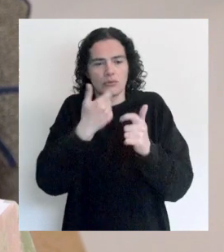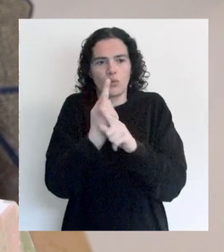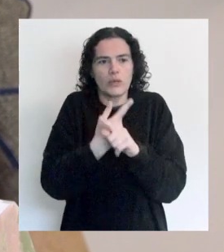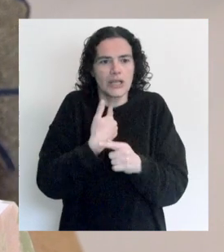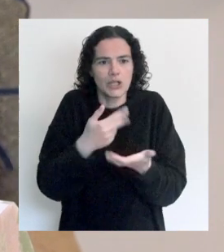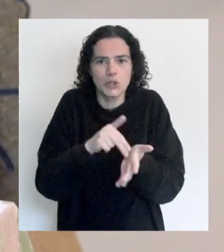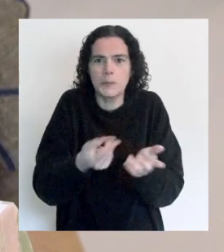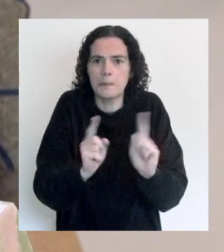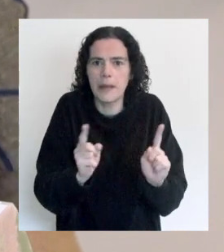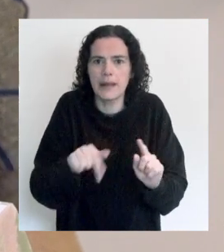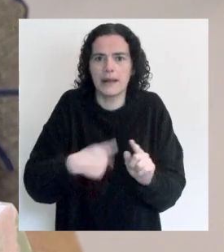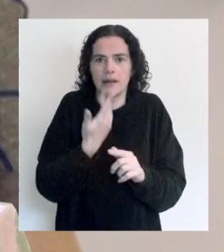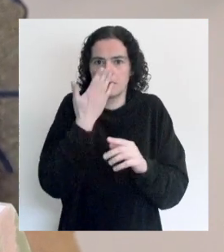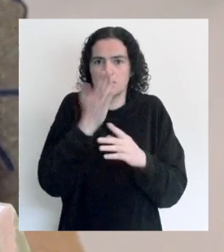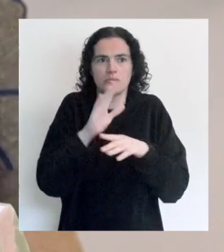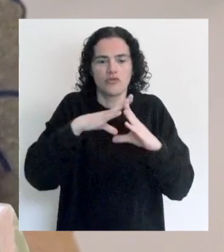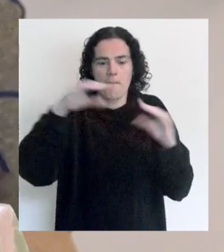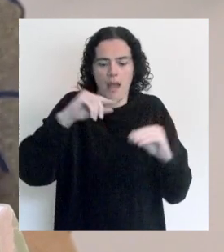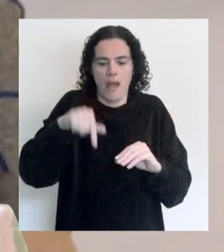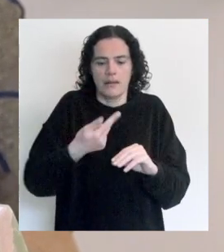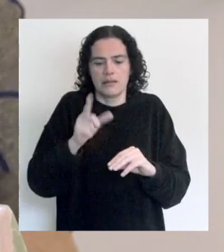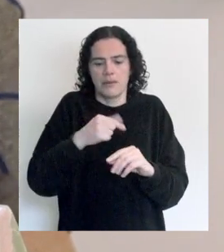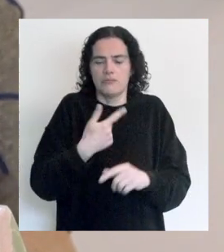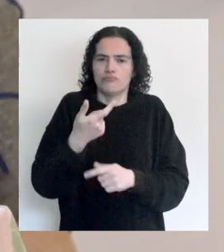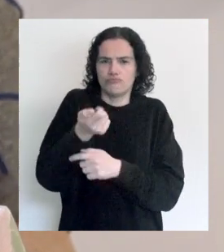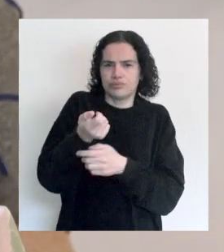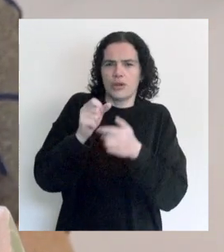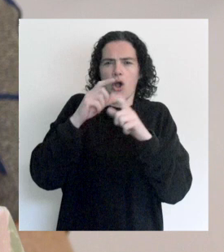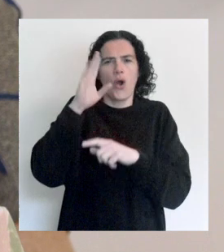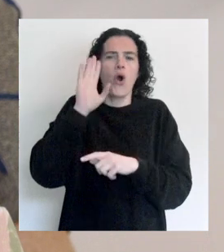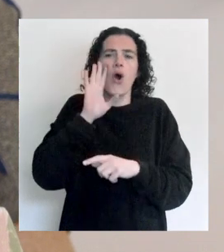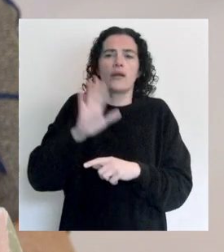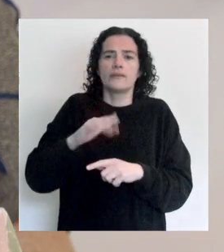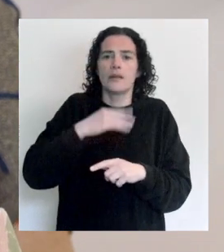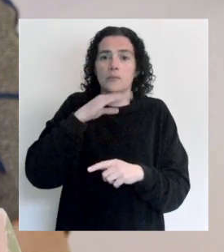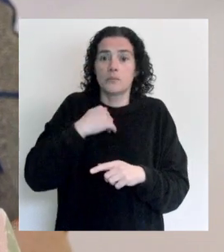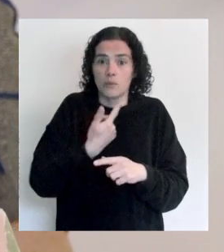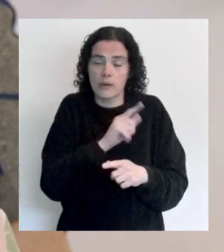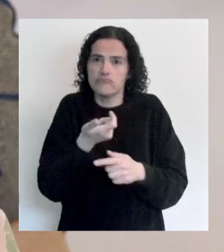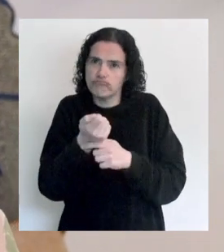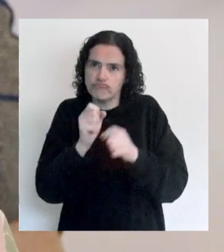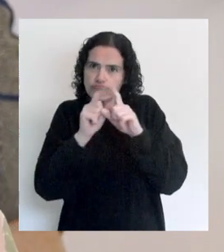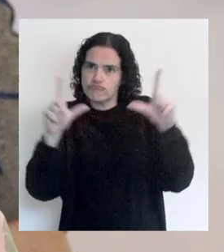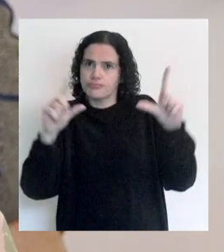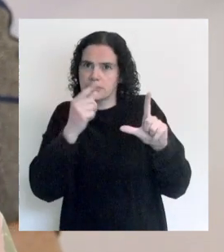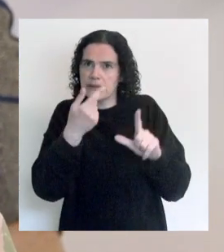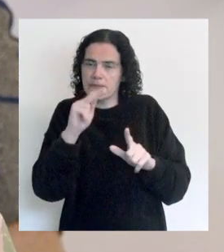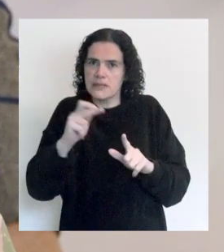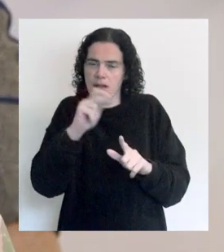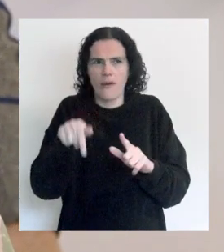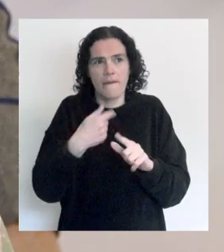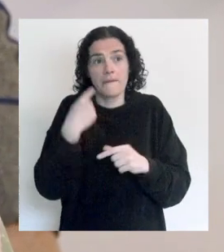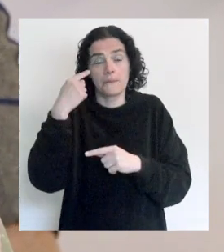we expect it least. I mean, a couple of years ago I was in Japan, and I switched on the television in my hotel room, and there was a program, it was a